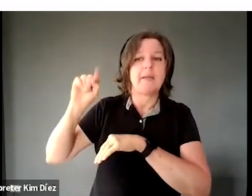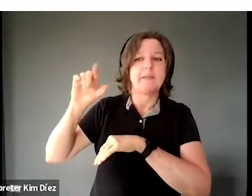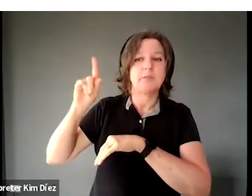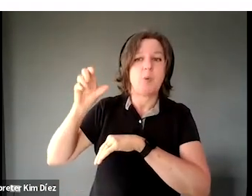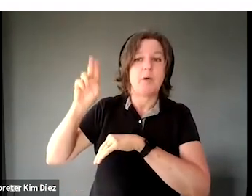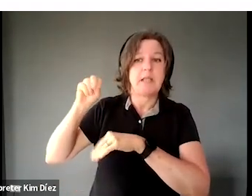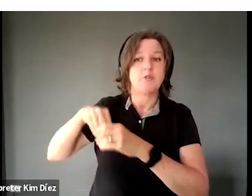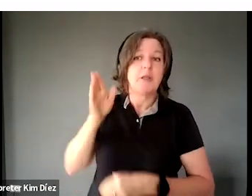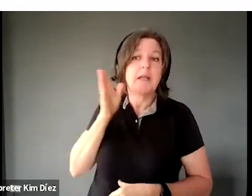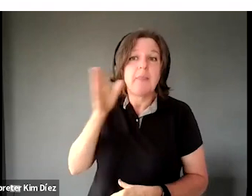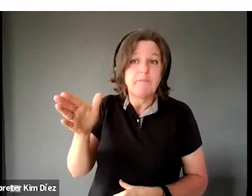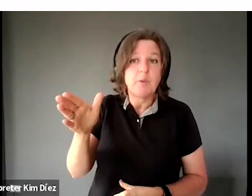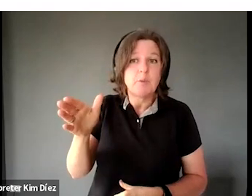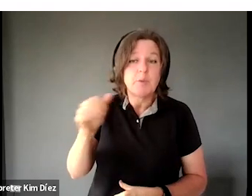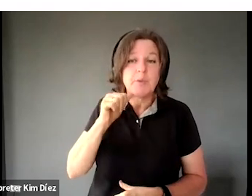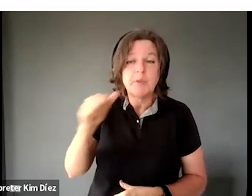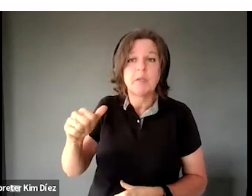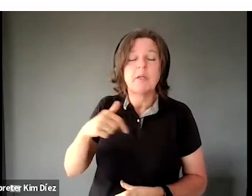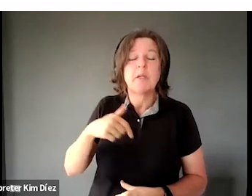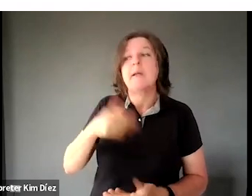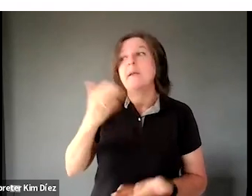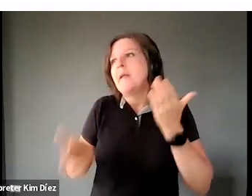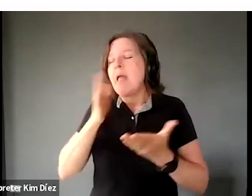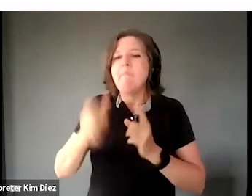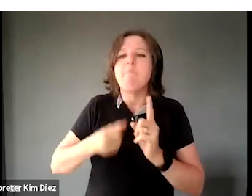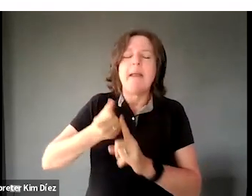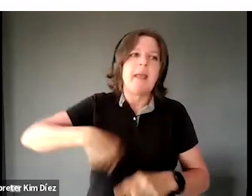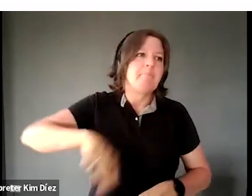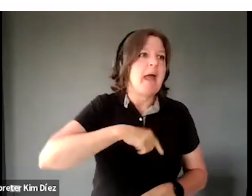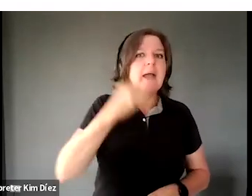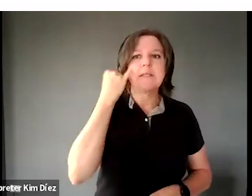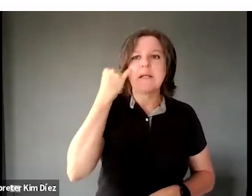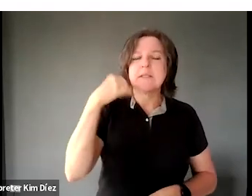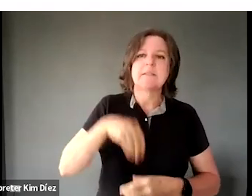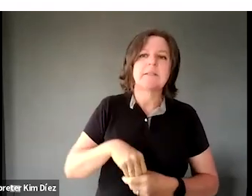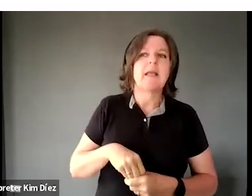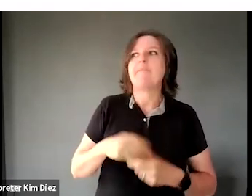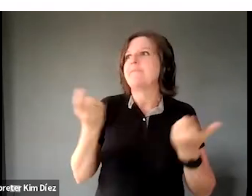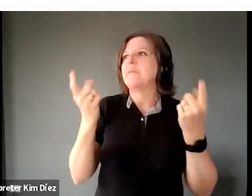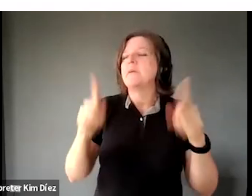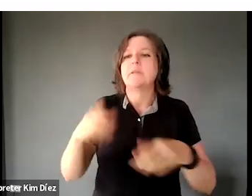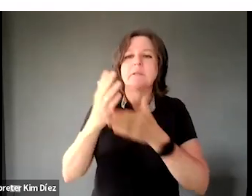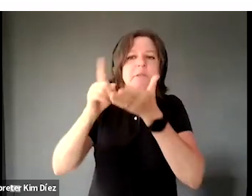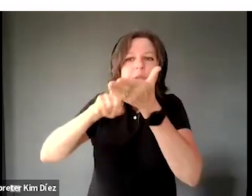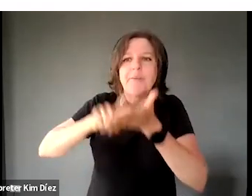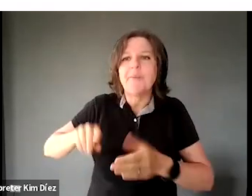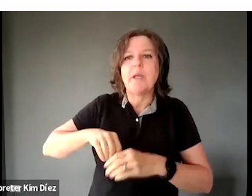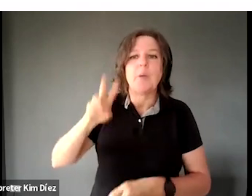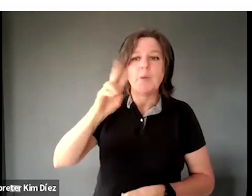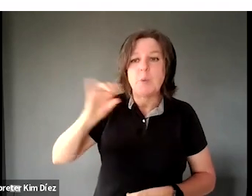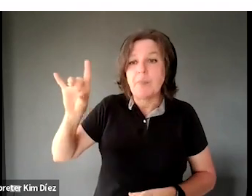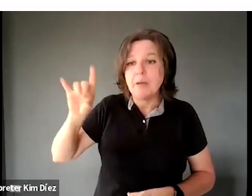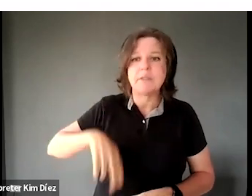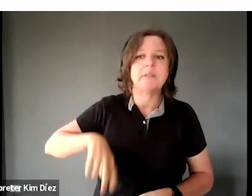limitations. Perhaps the limits to exports will not affect us. What would have